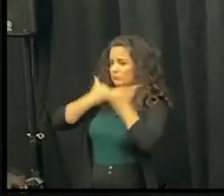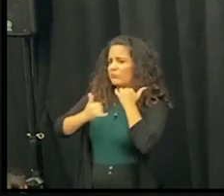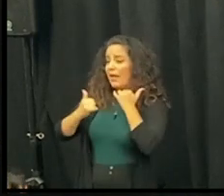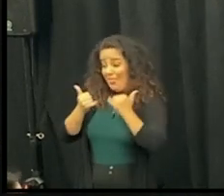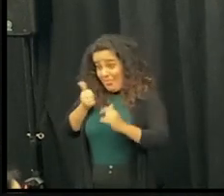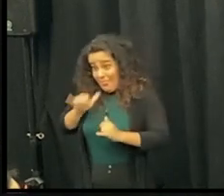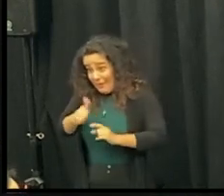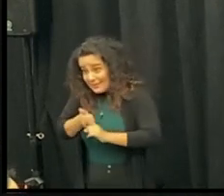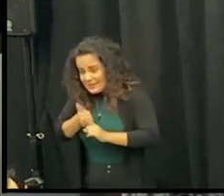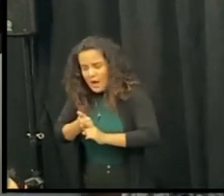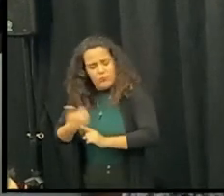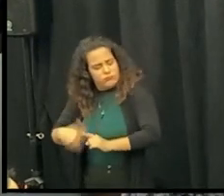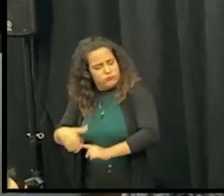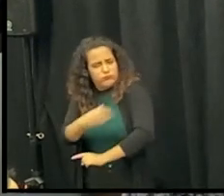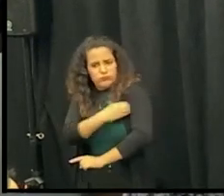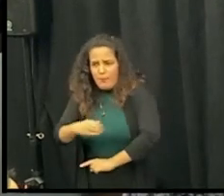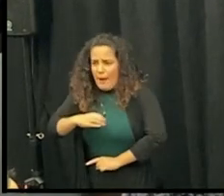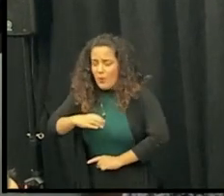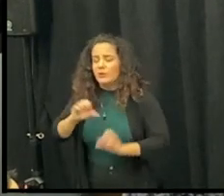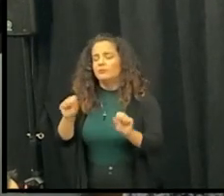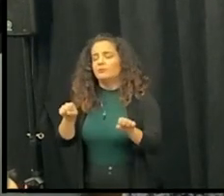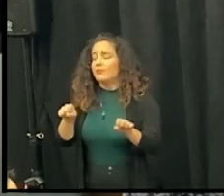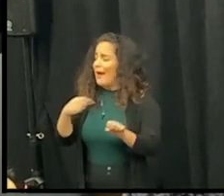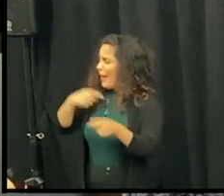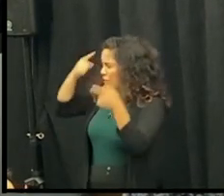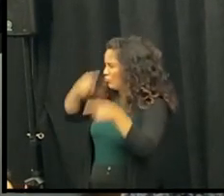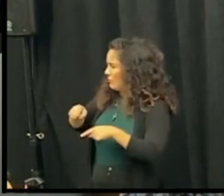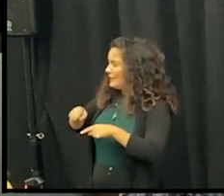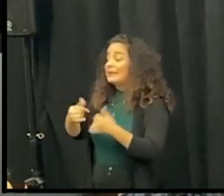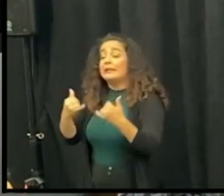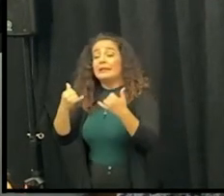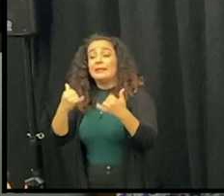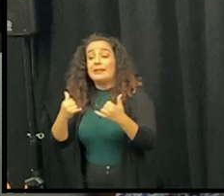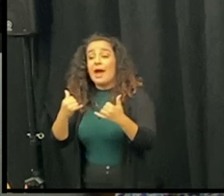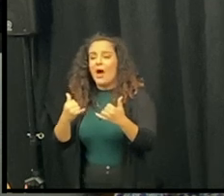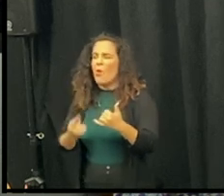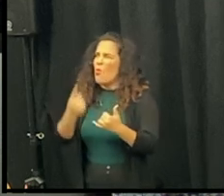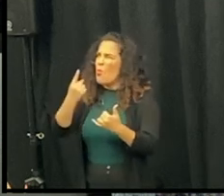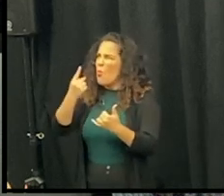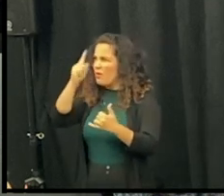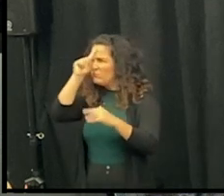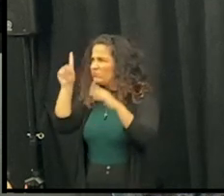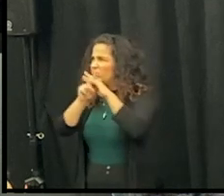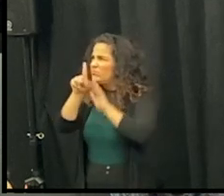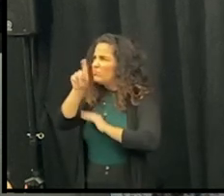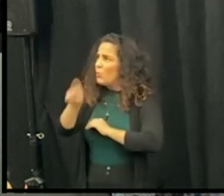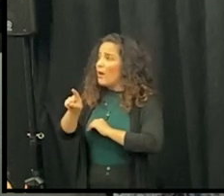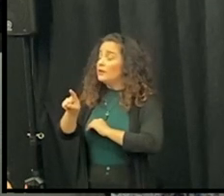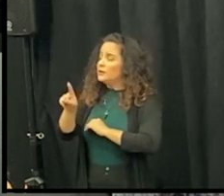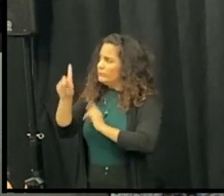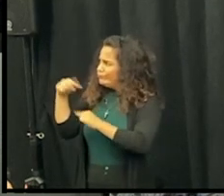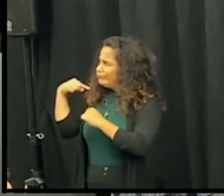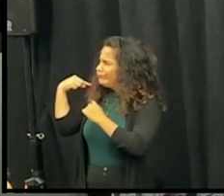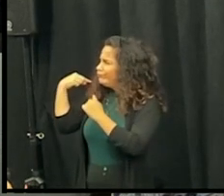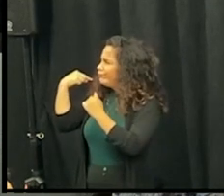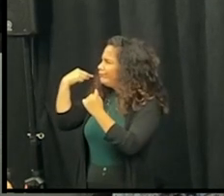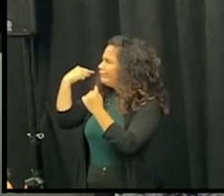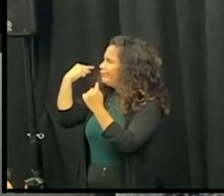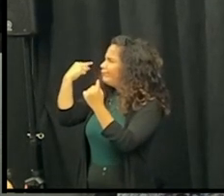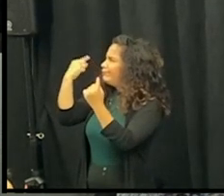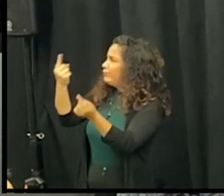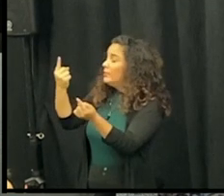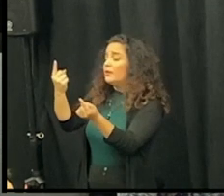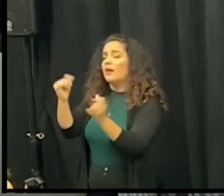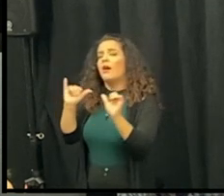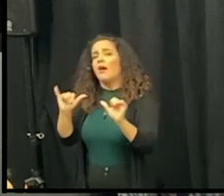I agree, but it leads me to a question that has been on my mind for a long time. And then as I've learned what Maestra